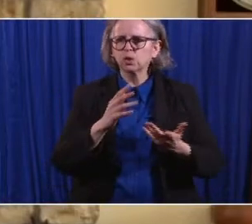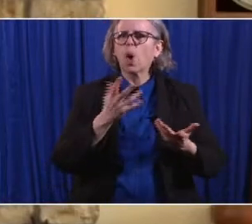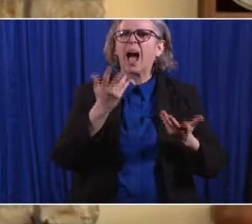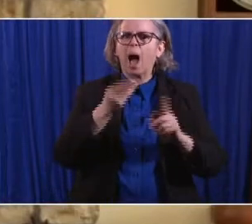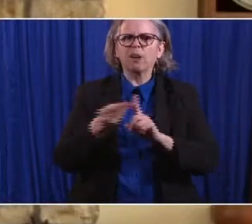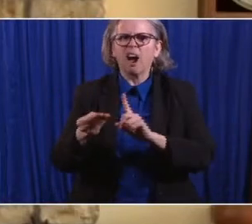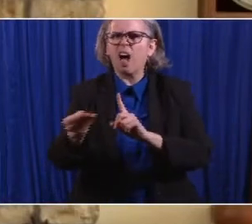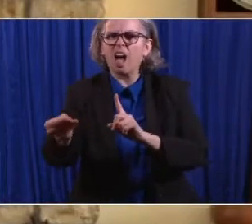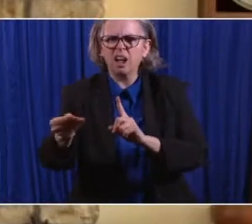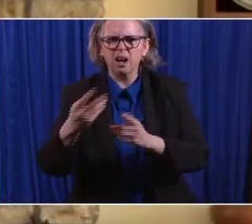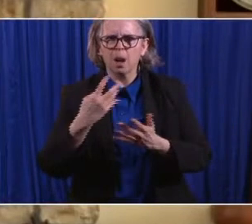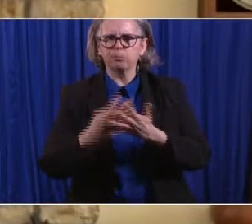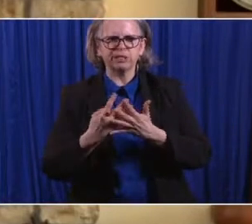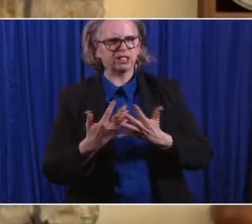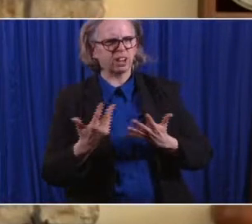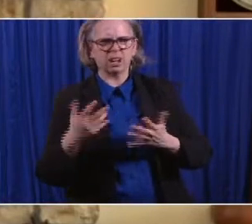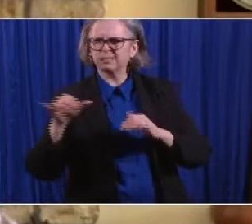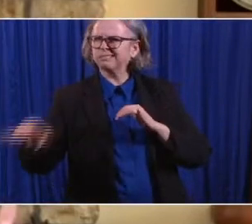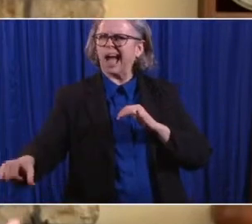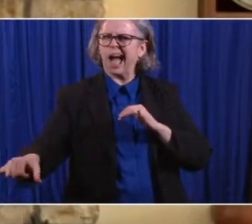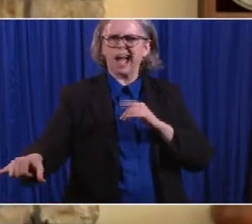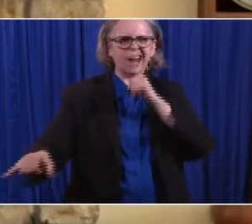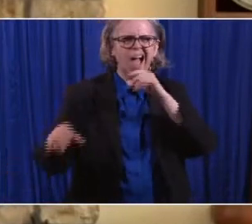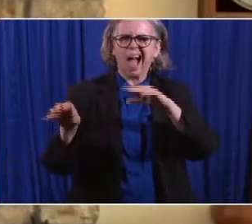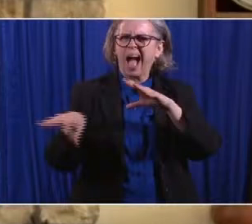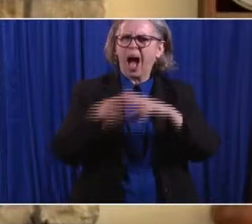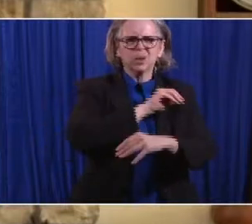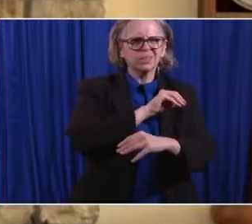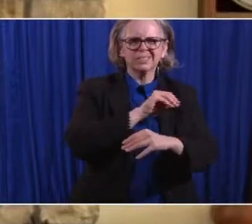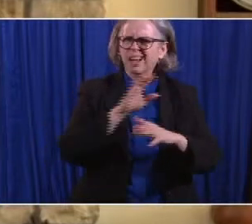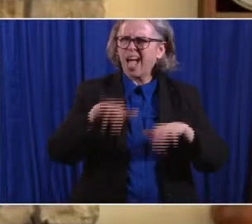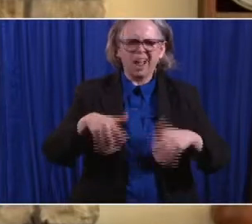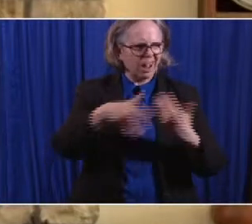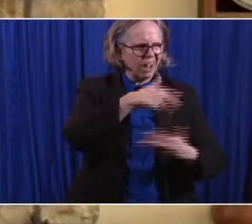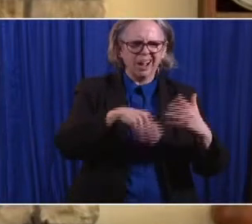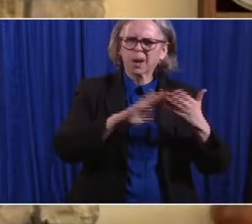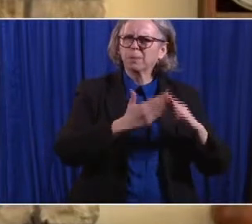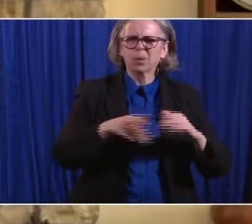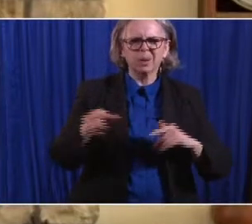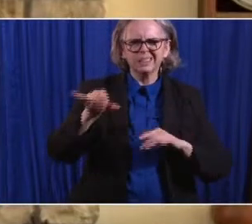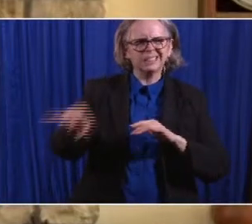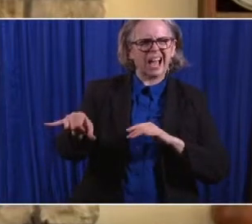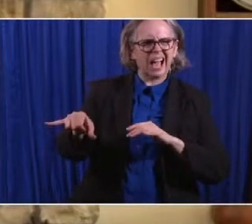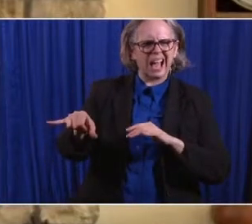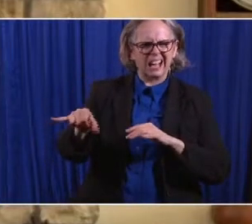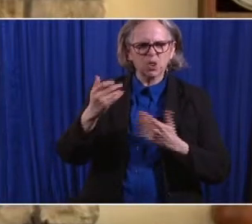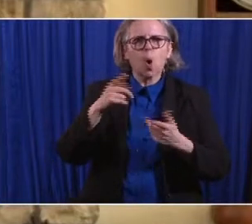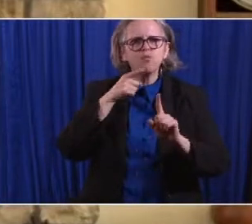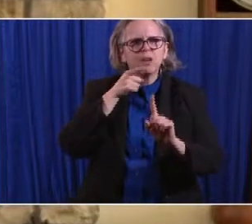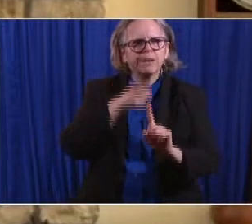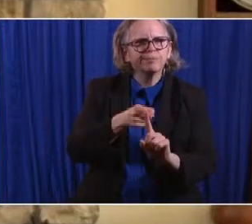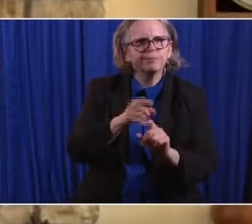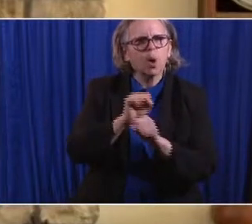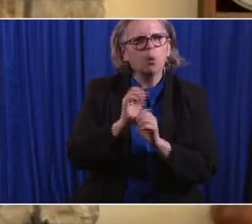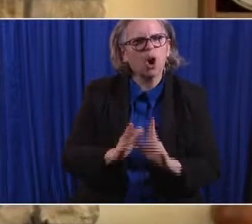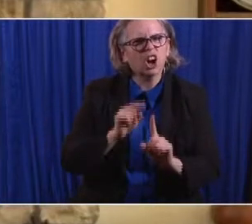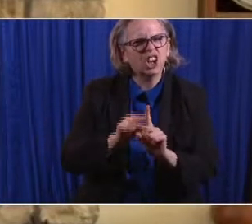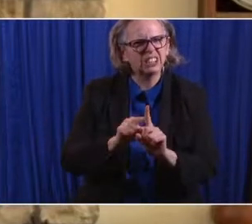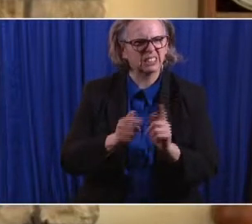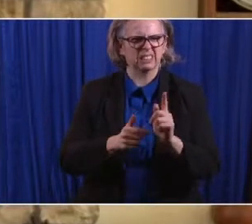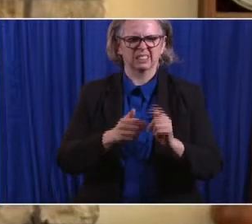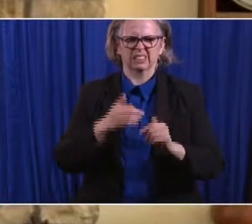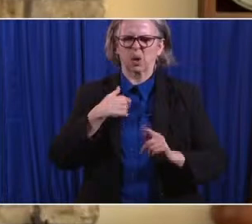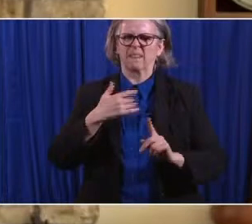So by vaccinating these individuals, that also lessens the chance that the